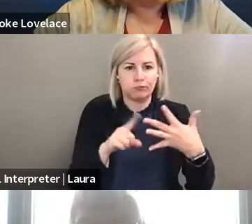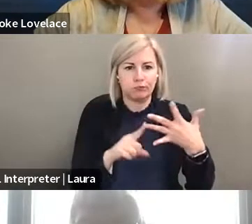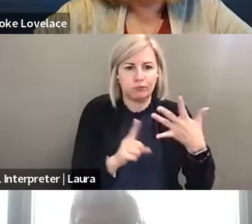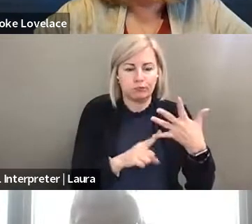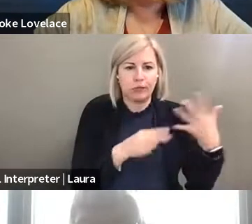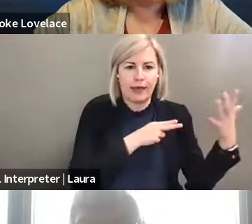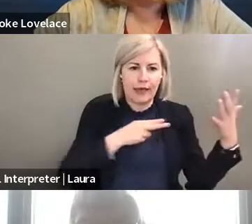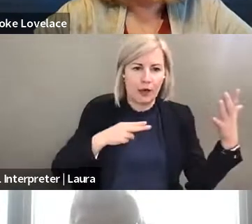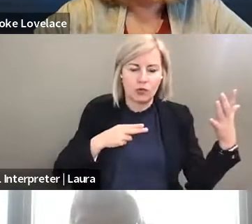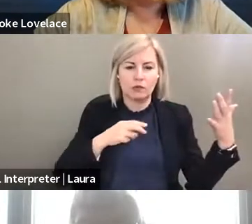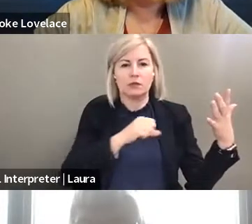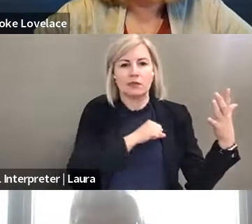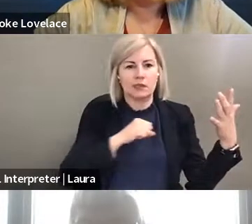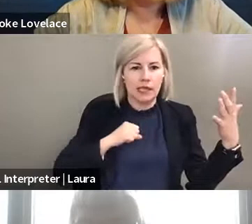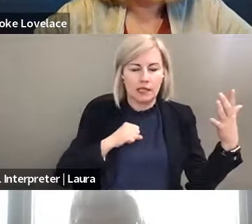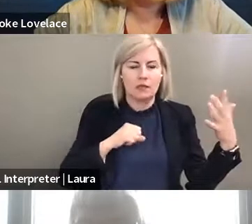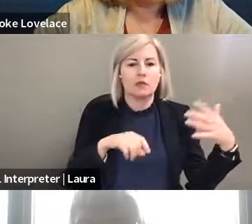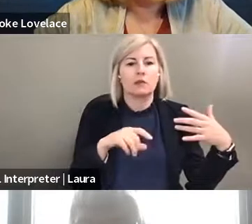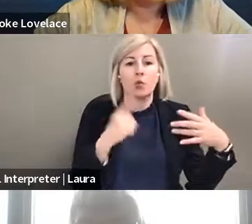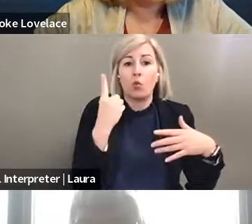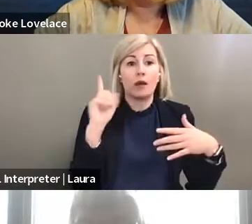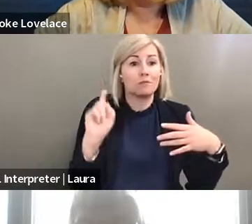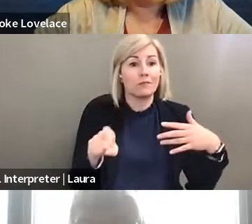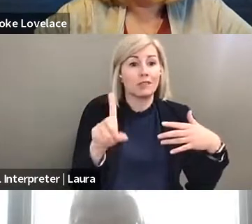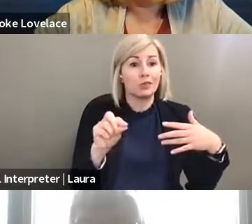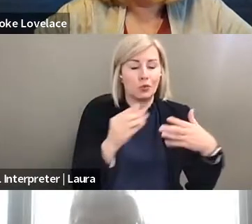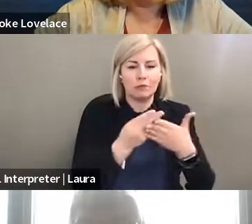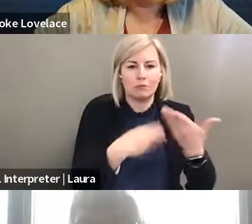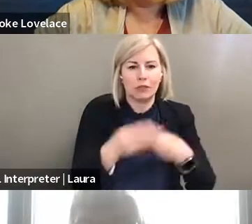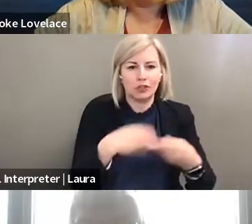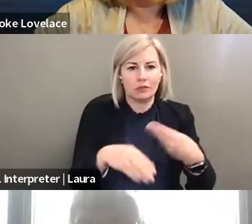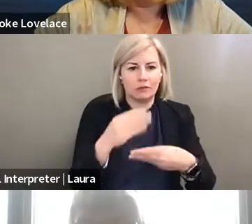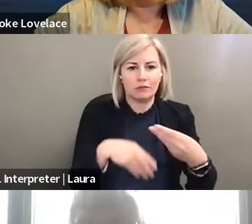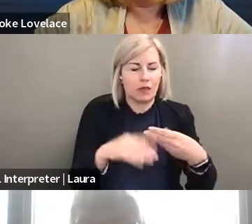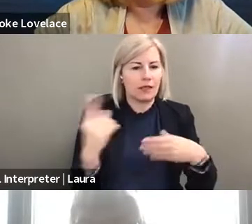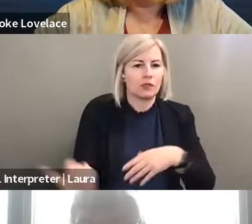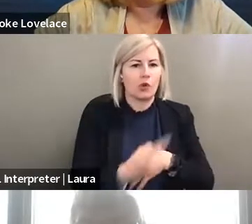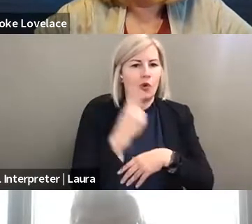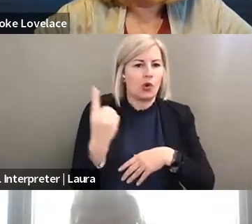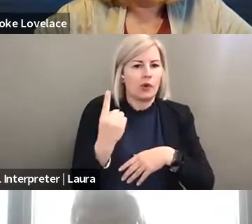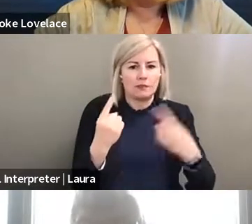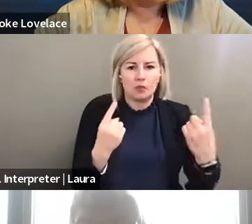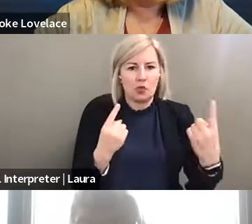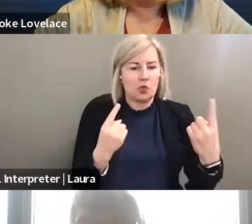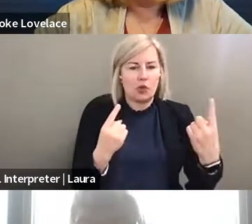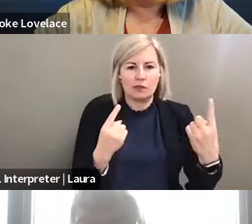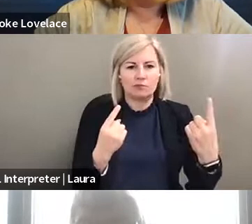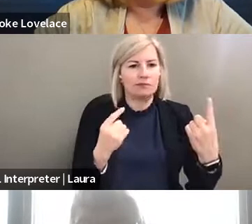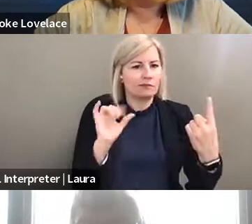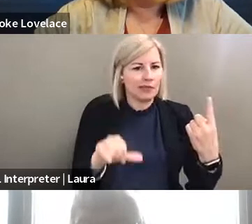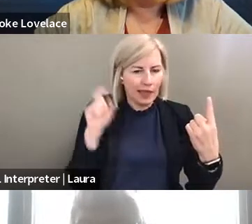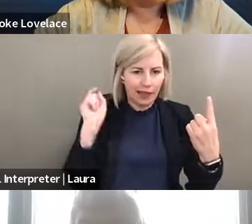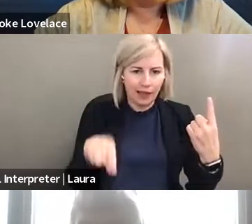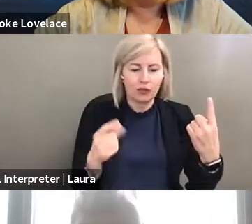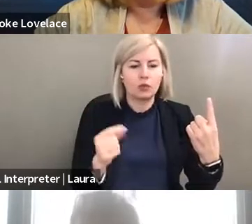leaders, and of course, one of the must-dos is budgets. That's always the one thing that they always have to do.